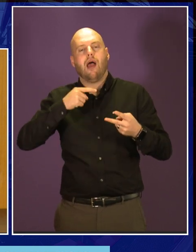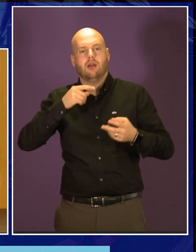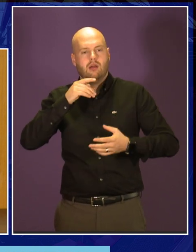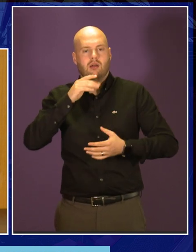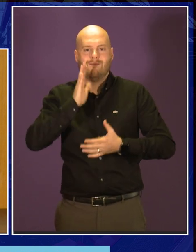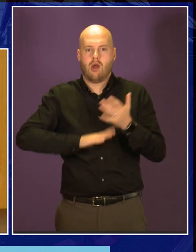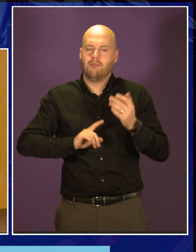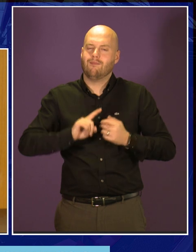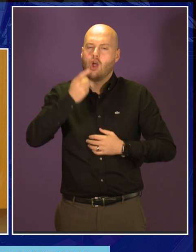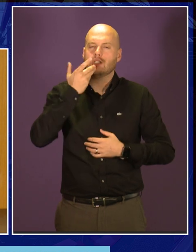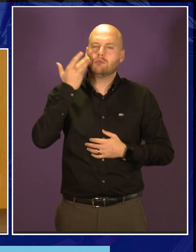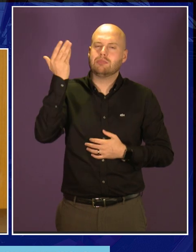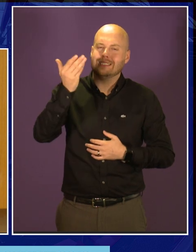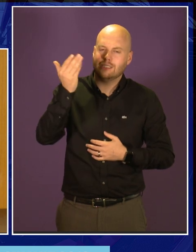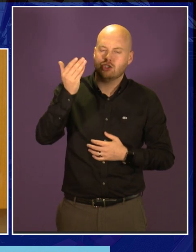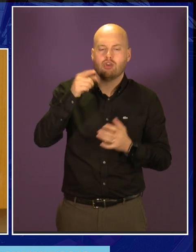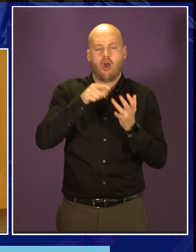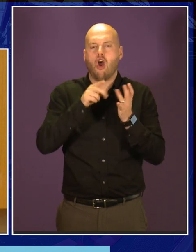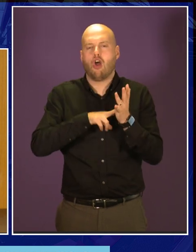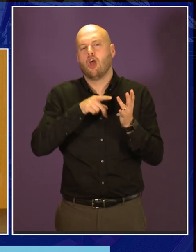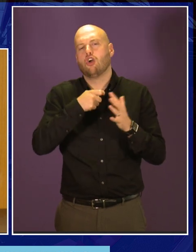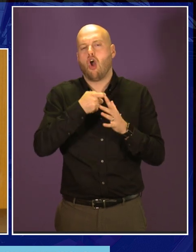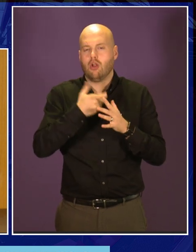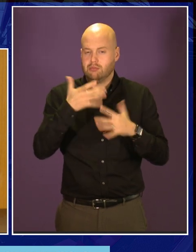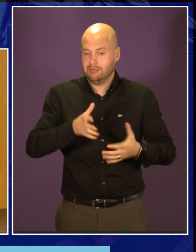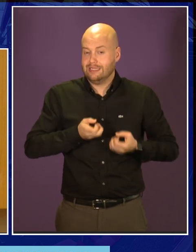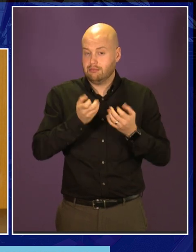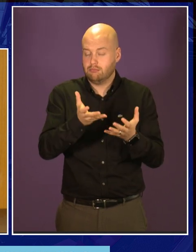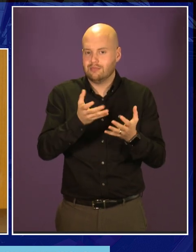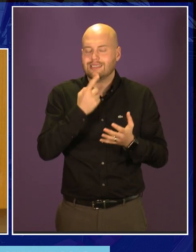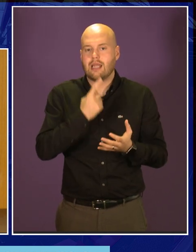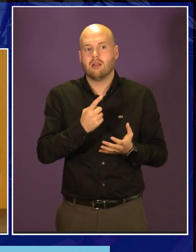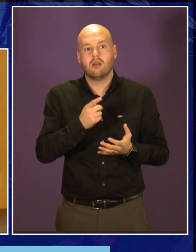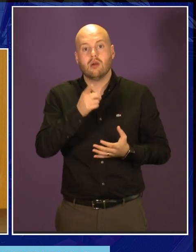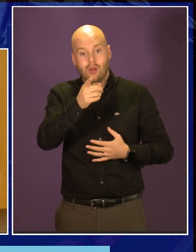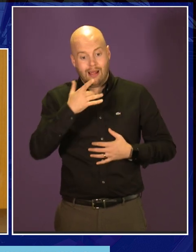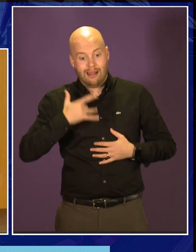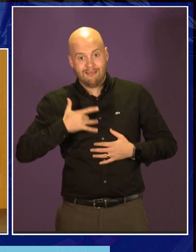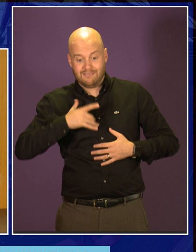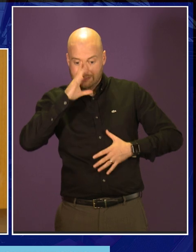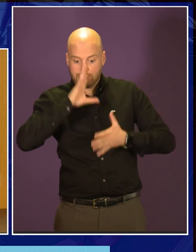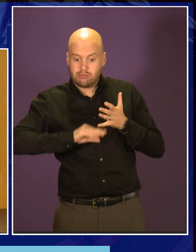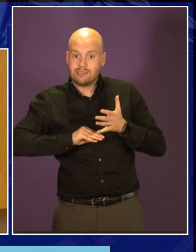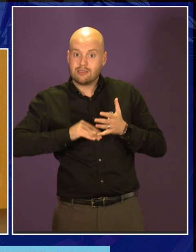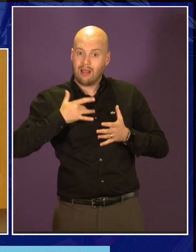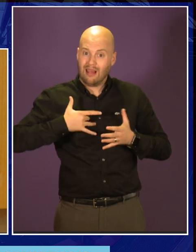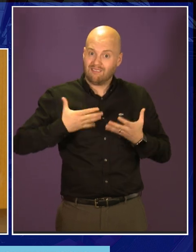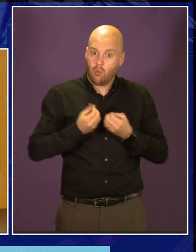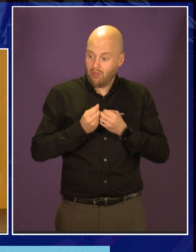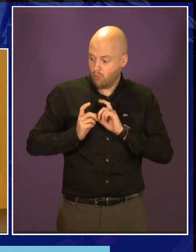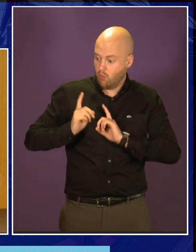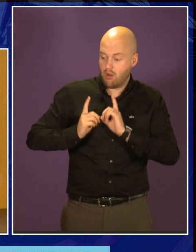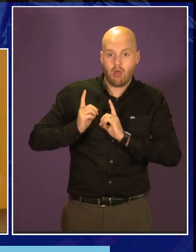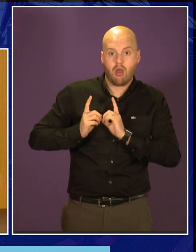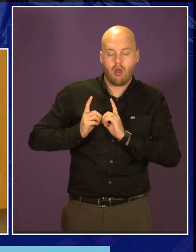very first speech that he gave, which is that we need to hold on to the lived experience of being with one another, because failure to do so